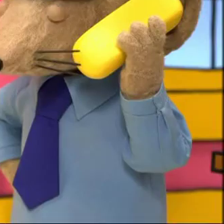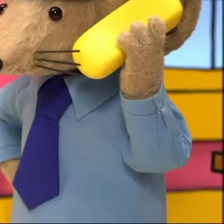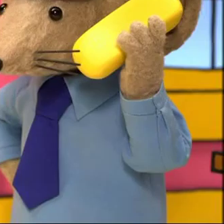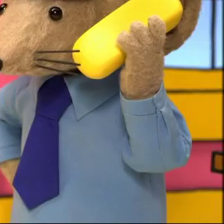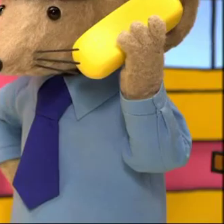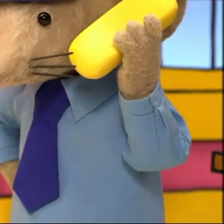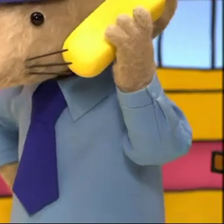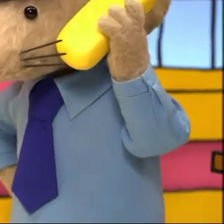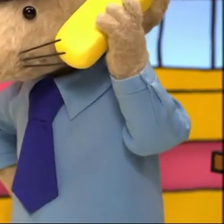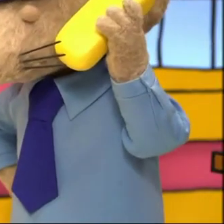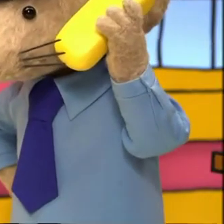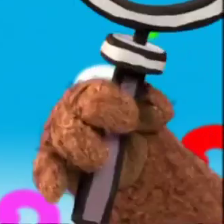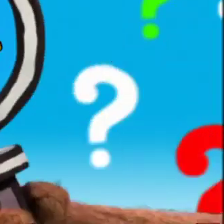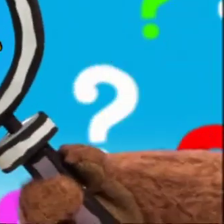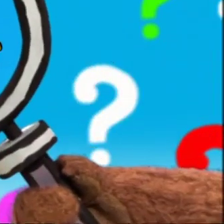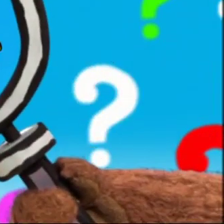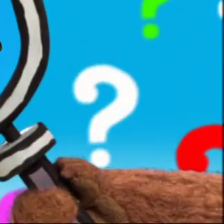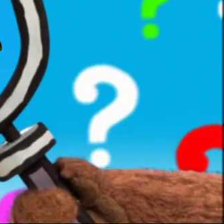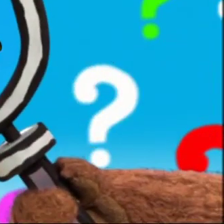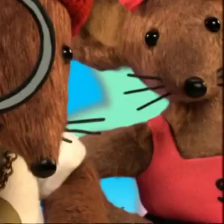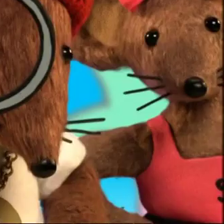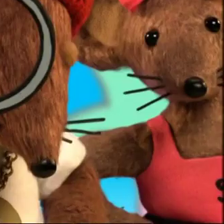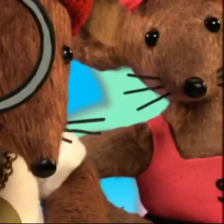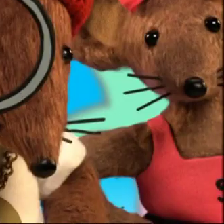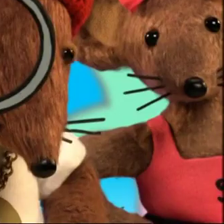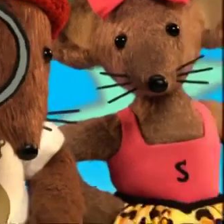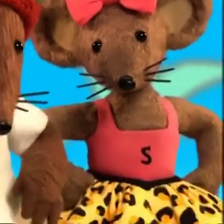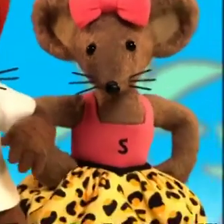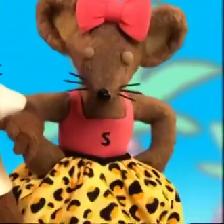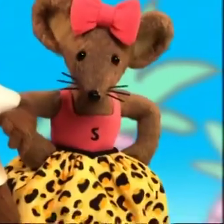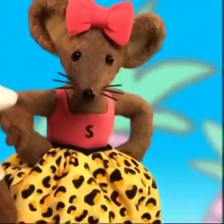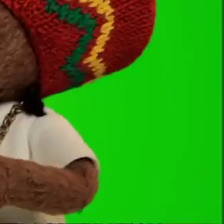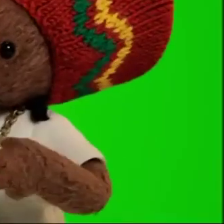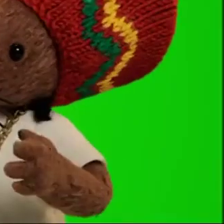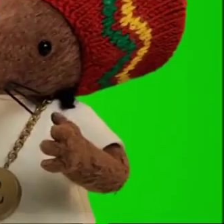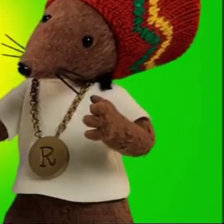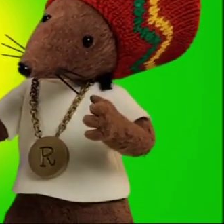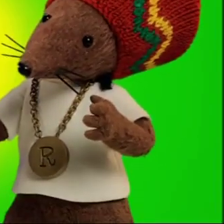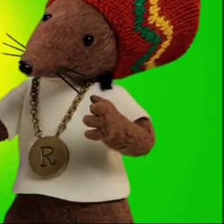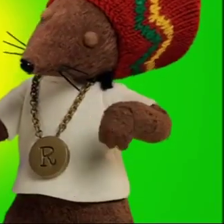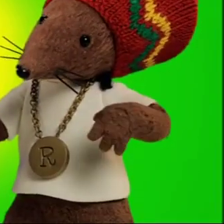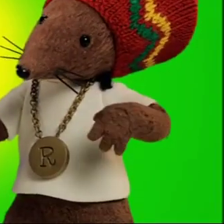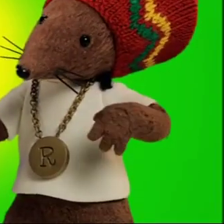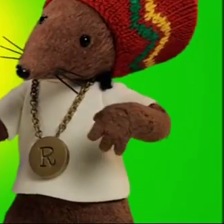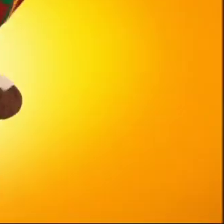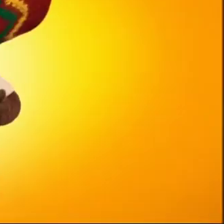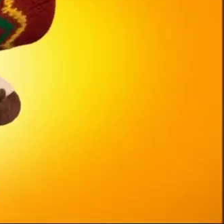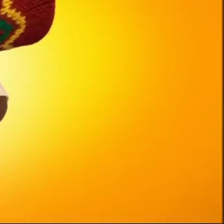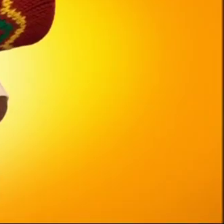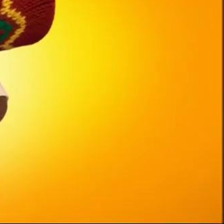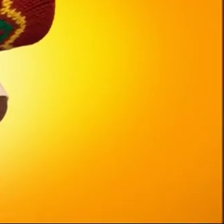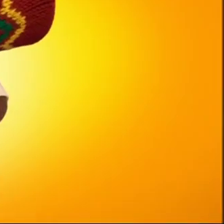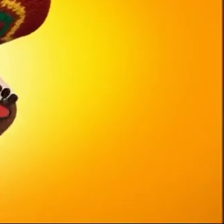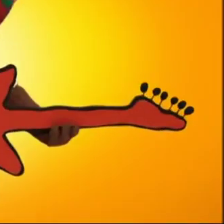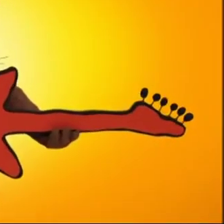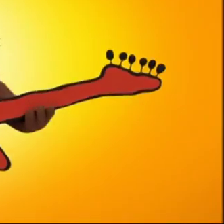Wagwan, Mr. President. Listen up. We got to find a good way to tell everyone about this big new thing on cbeebies. Now